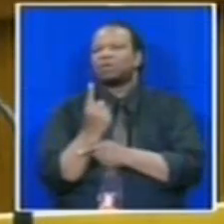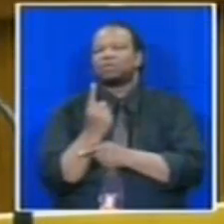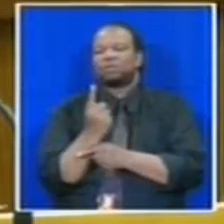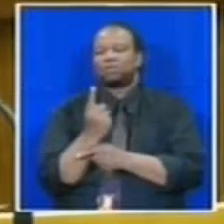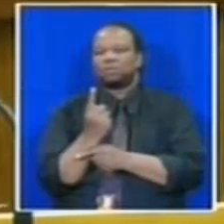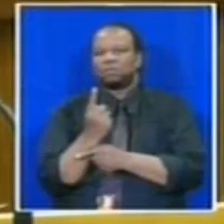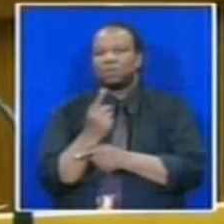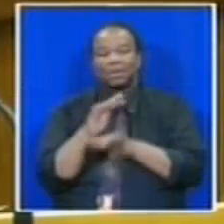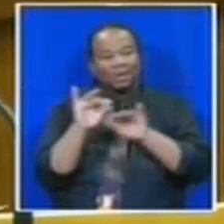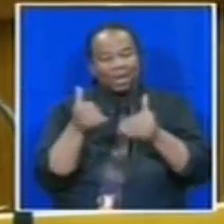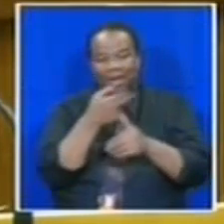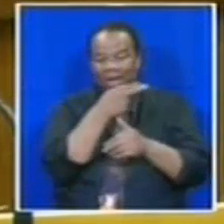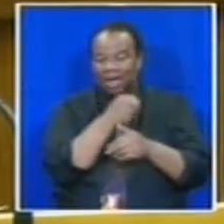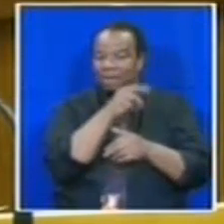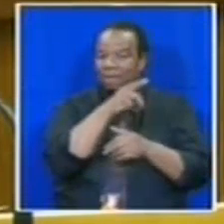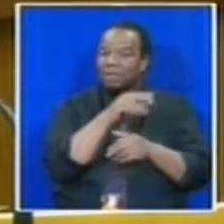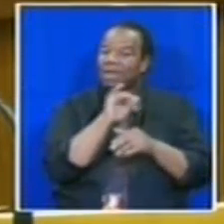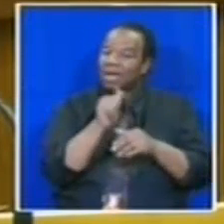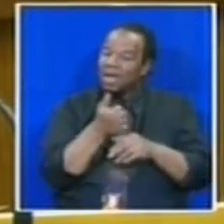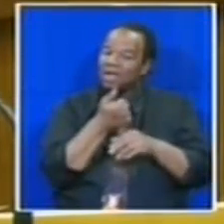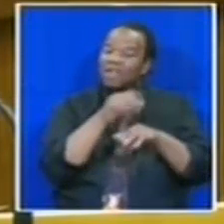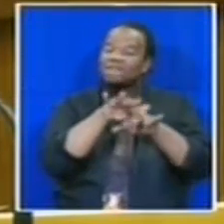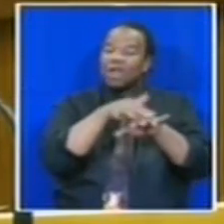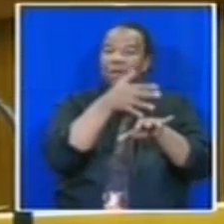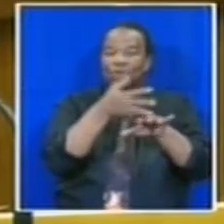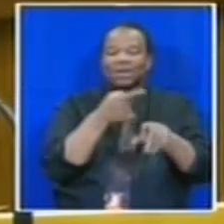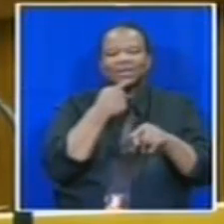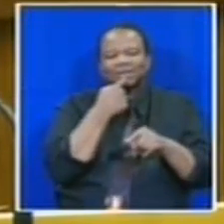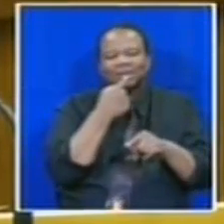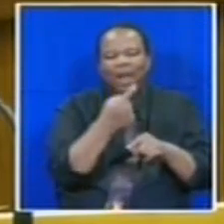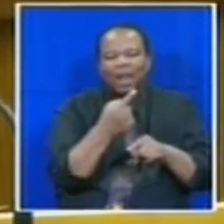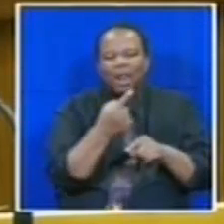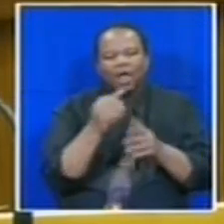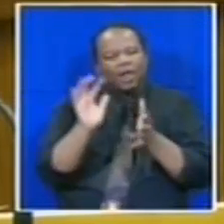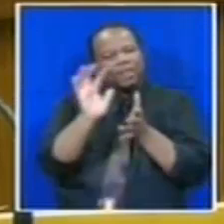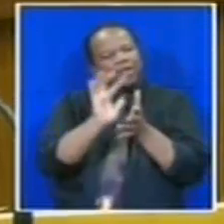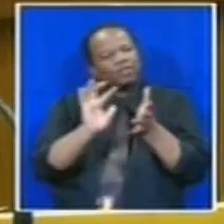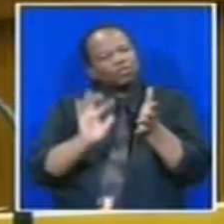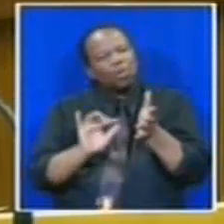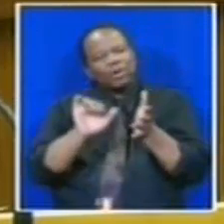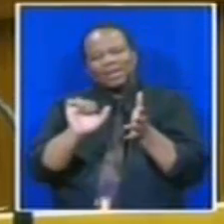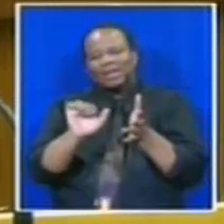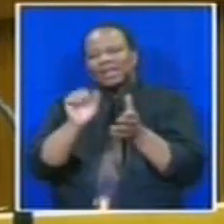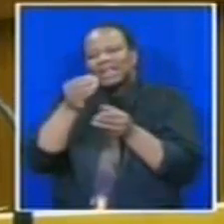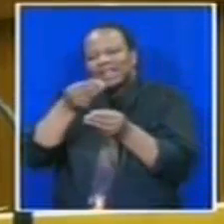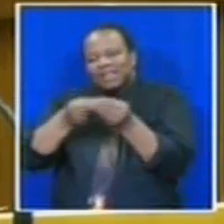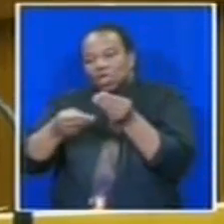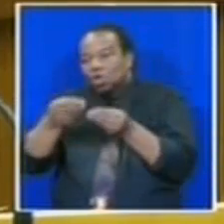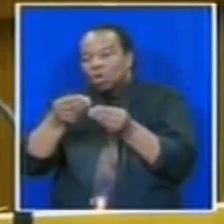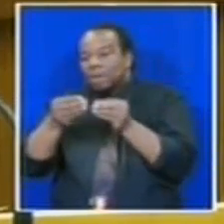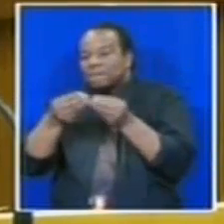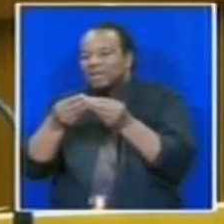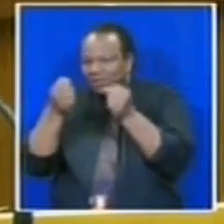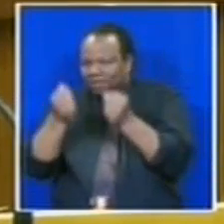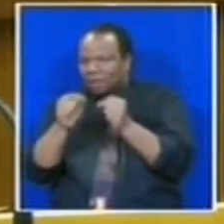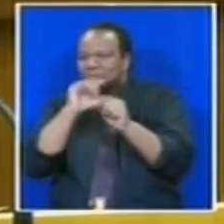about inclusivity. The MTBPS tells a story of an economy in difficulties but not in decline,